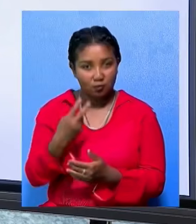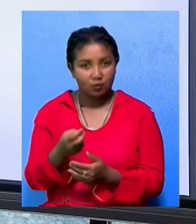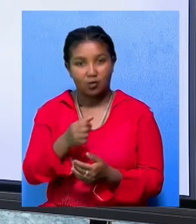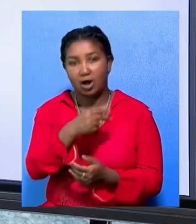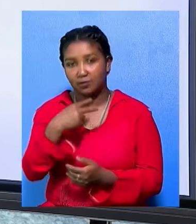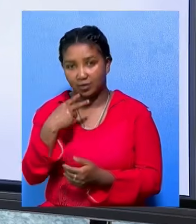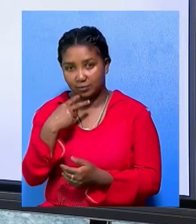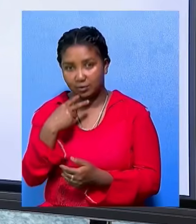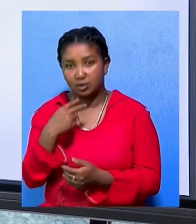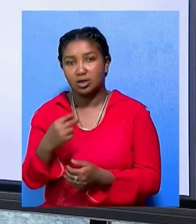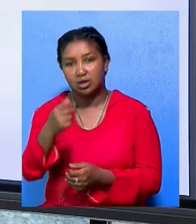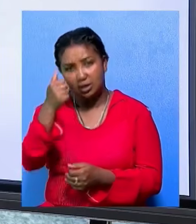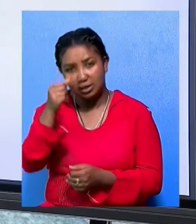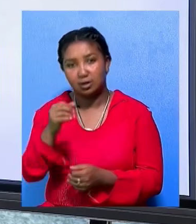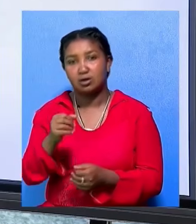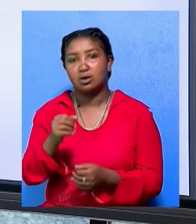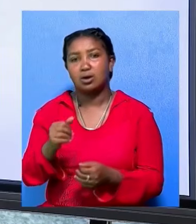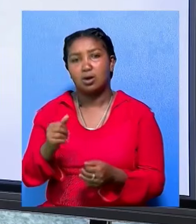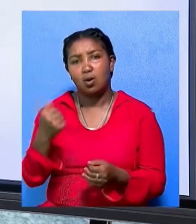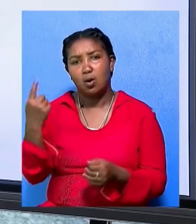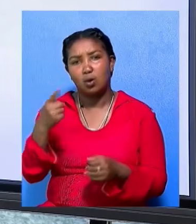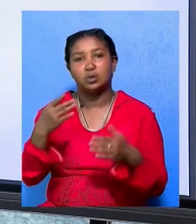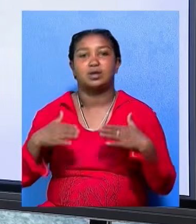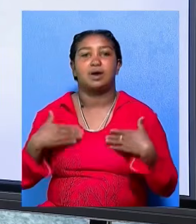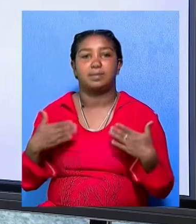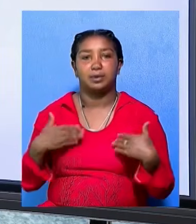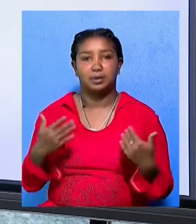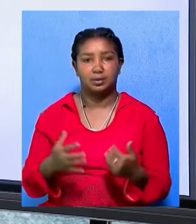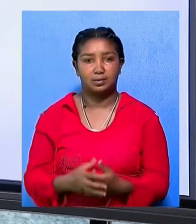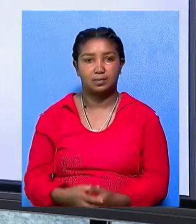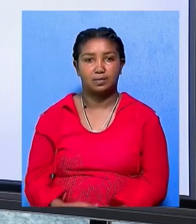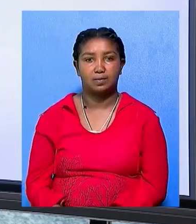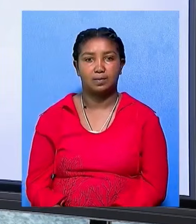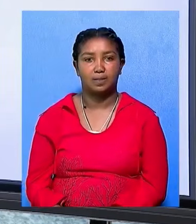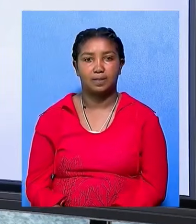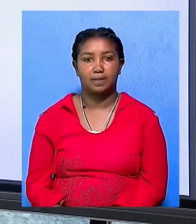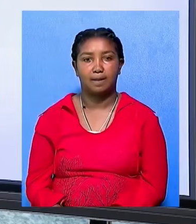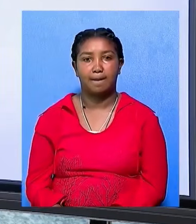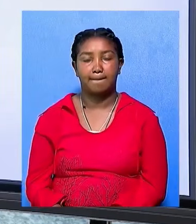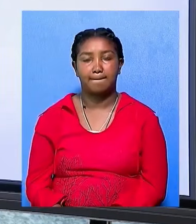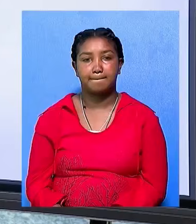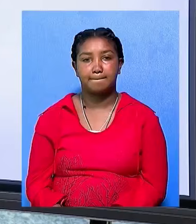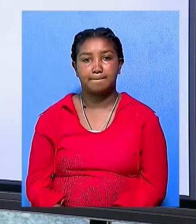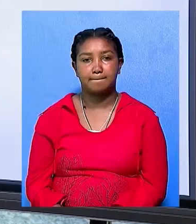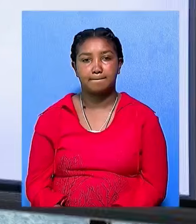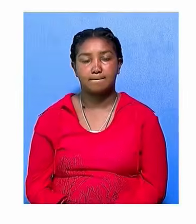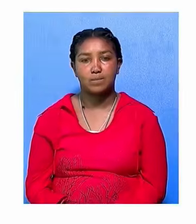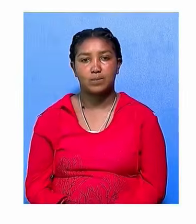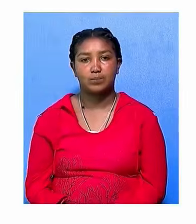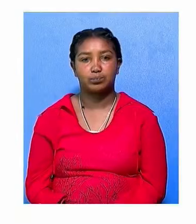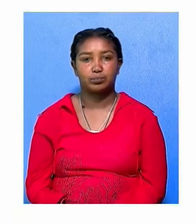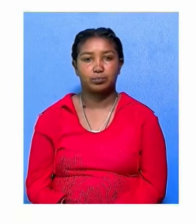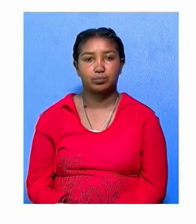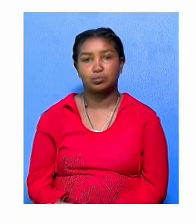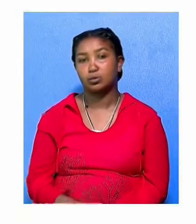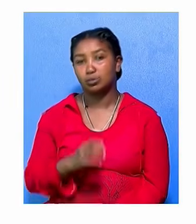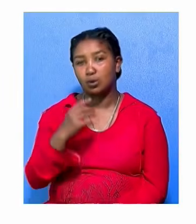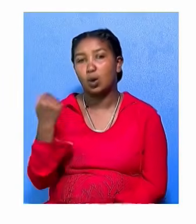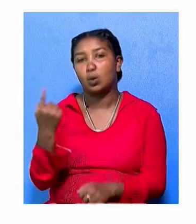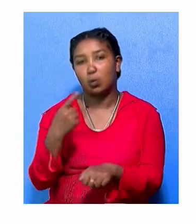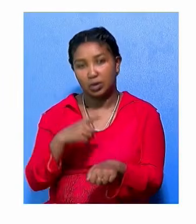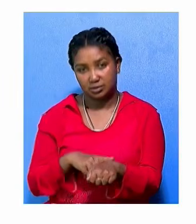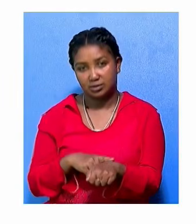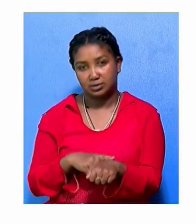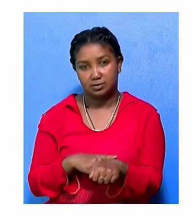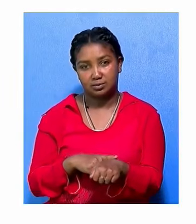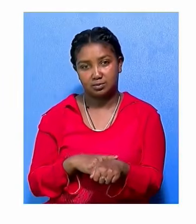adverb. He is always happy. It can go here. And also we can say, always